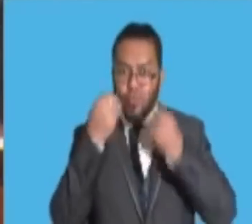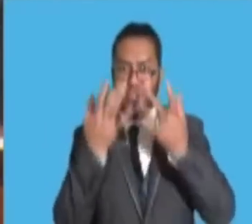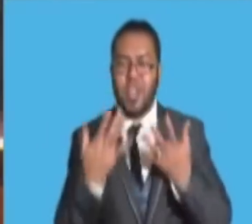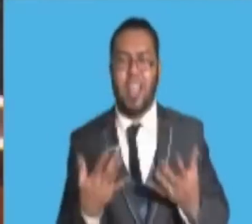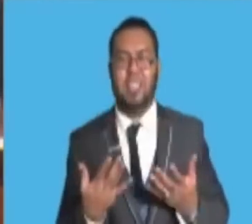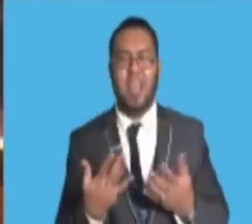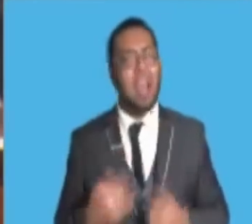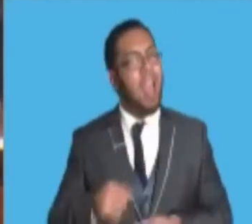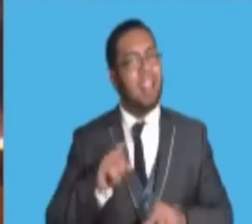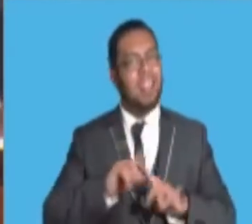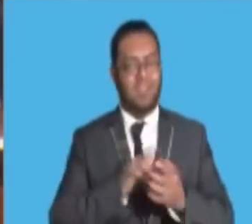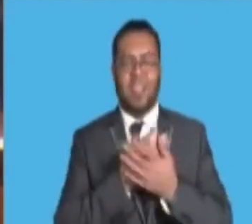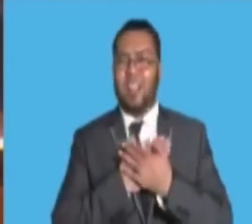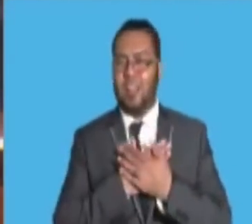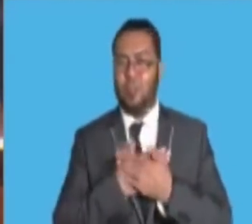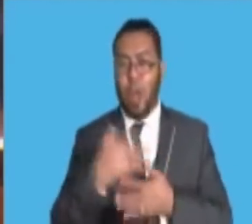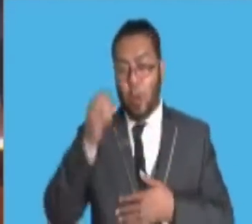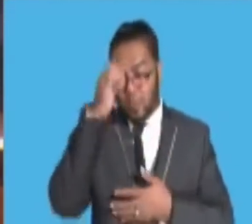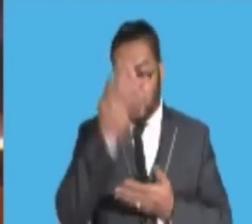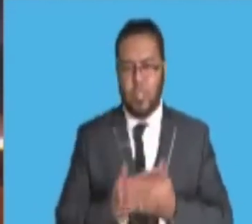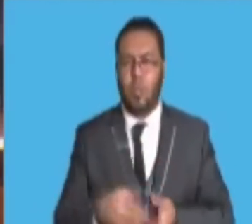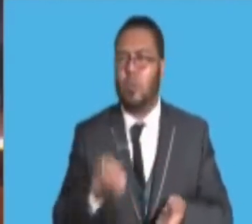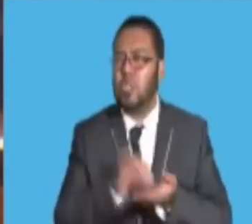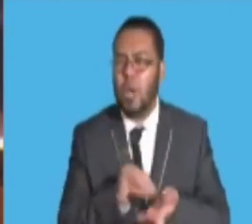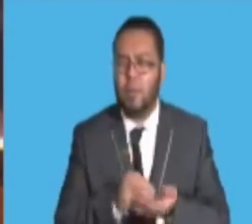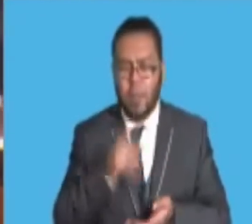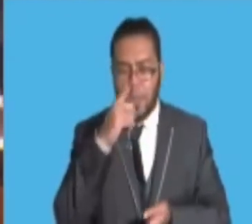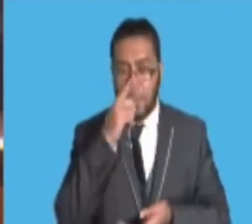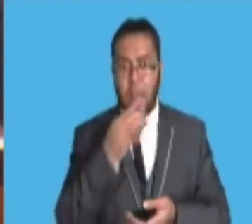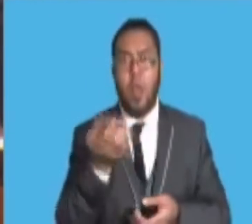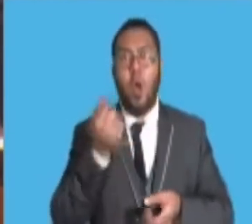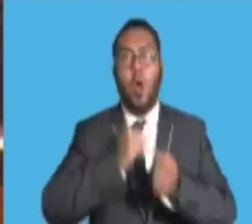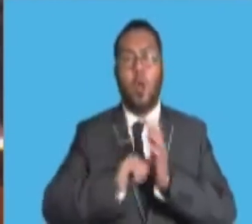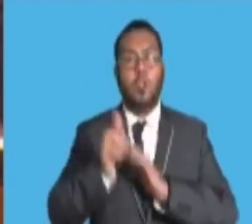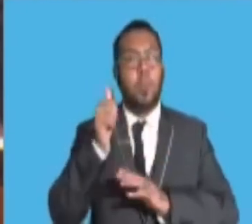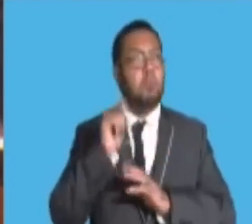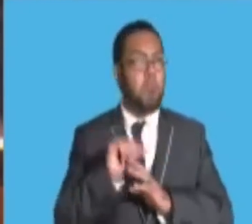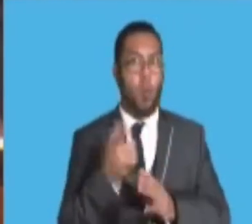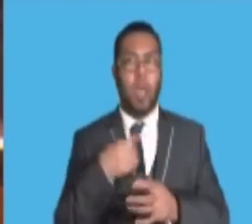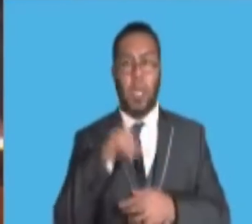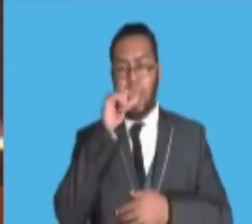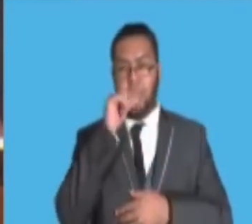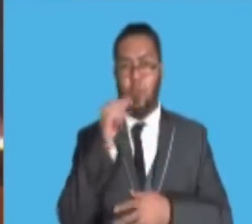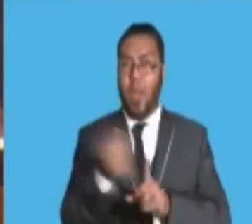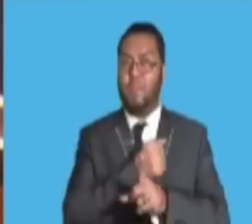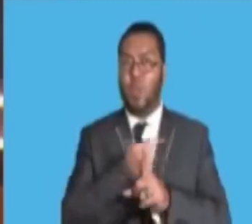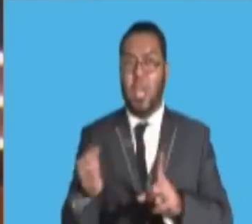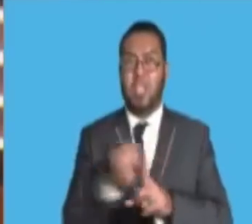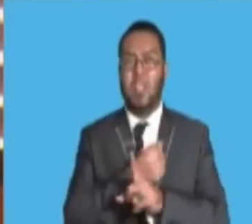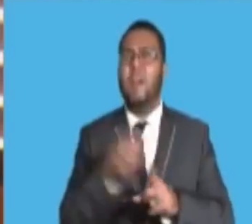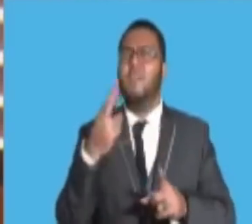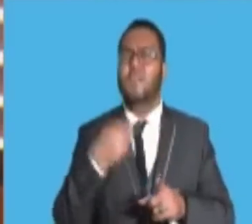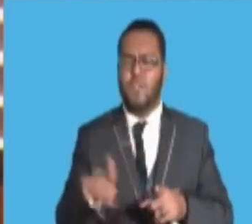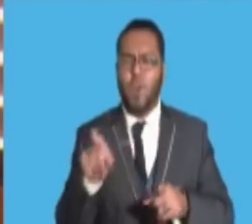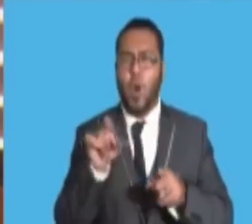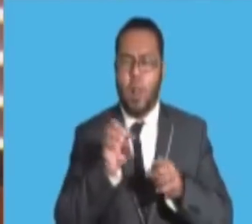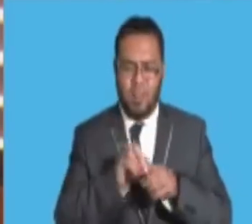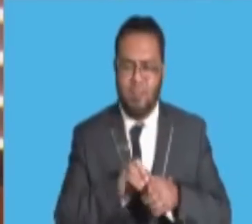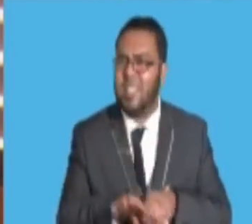country. And the experience gave me the urge to serve the people and also be in a position where I could be able to advocate for learning and